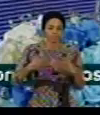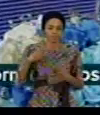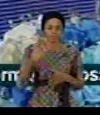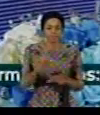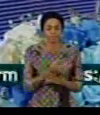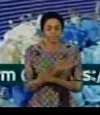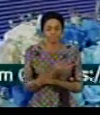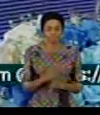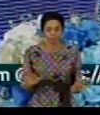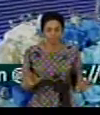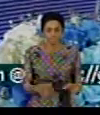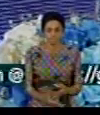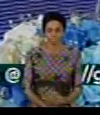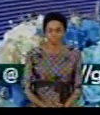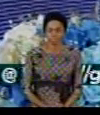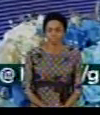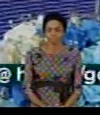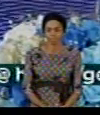The next testifier.